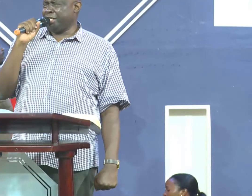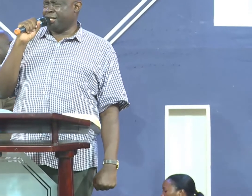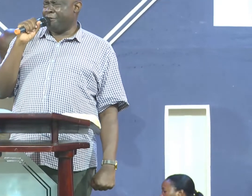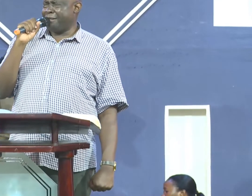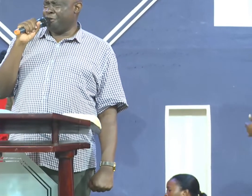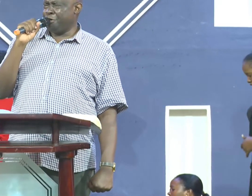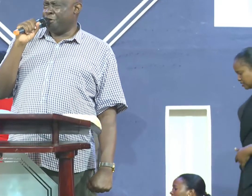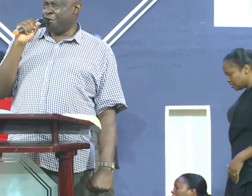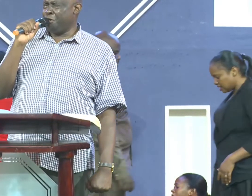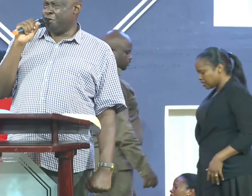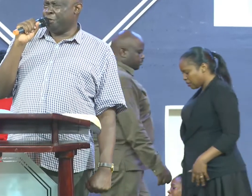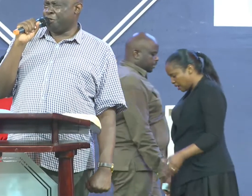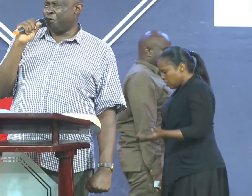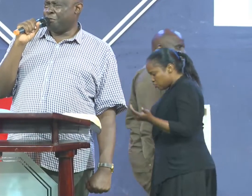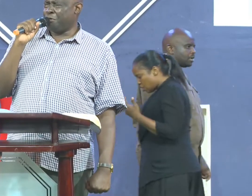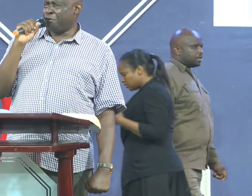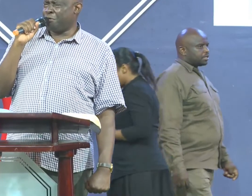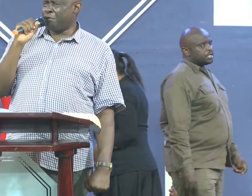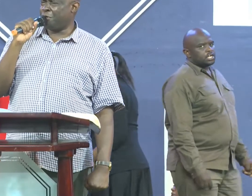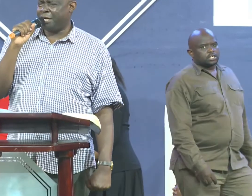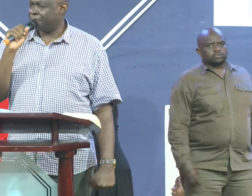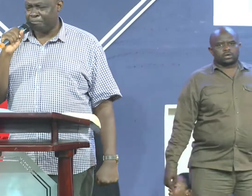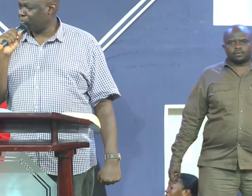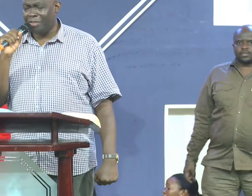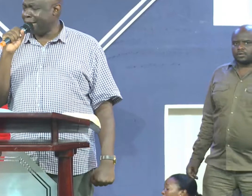inche stichi manyuli umuyo mtukubu